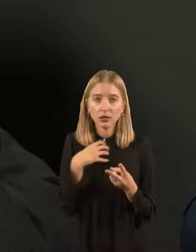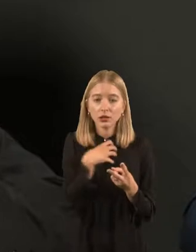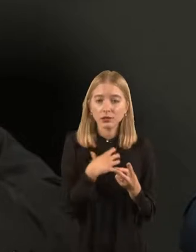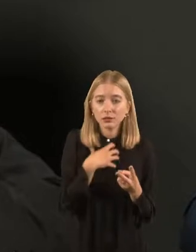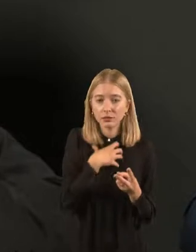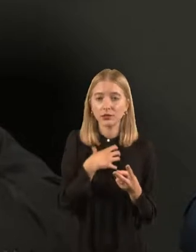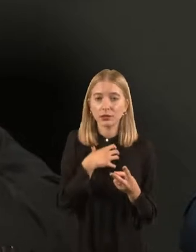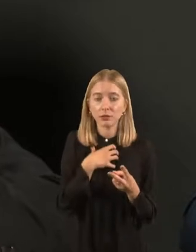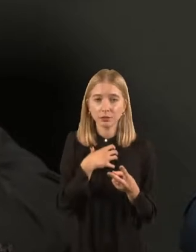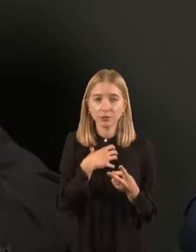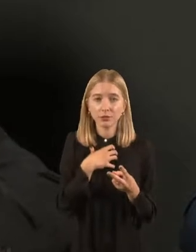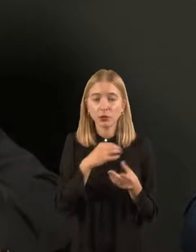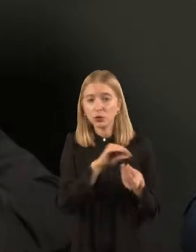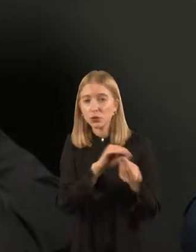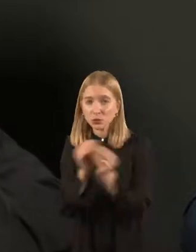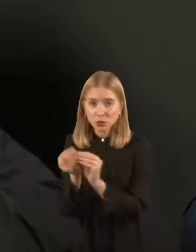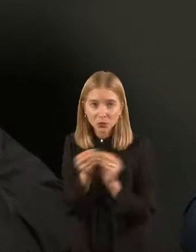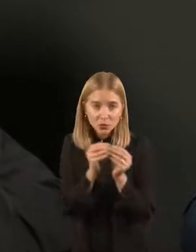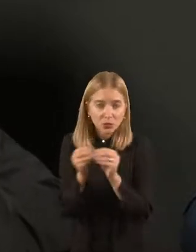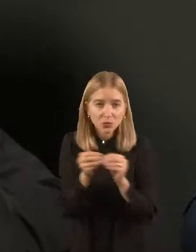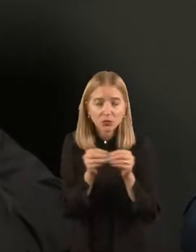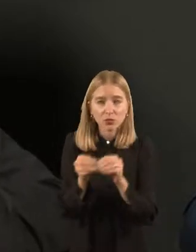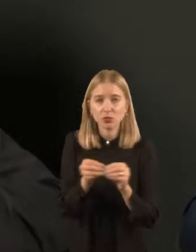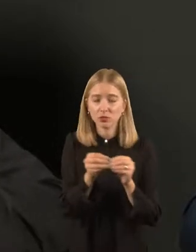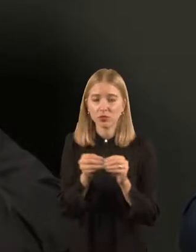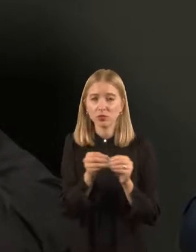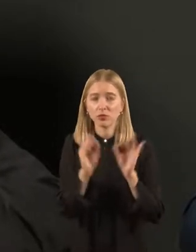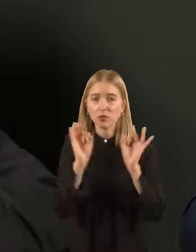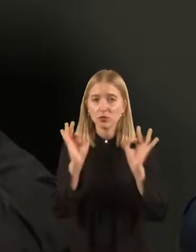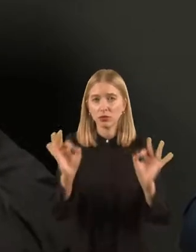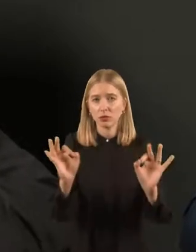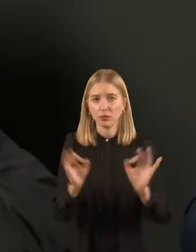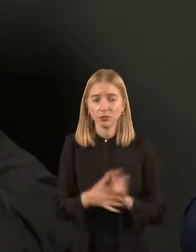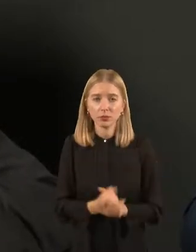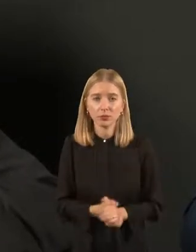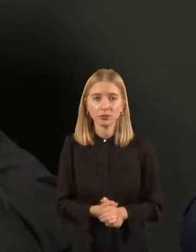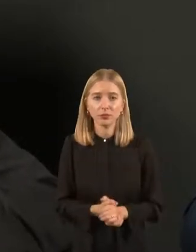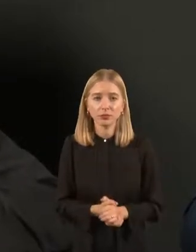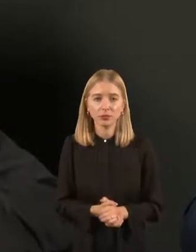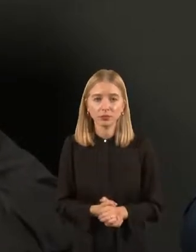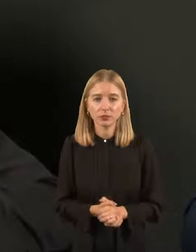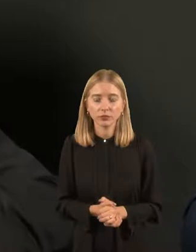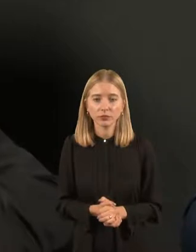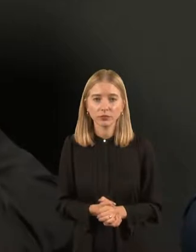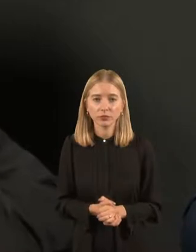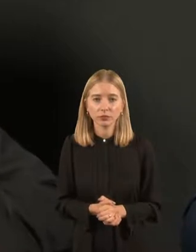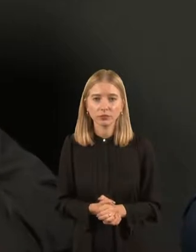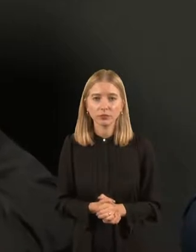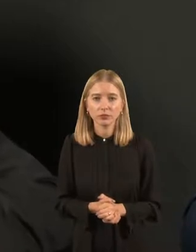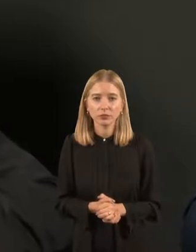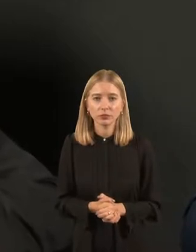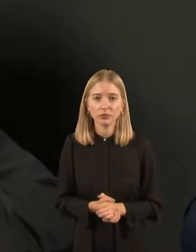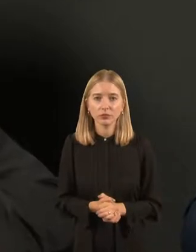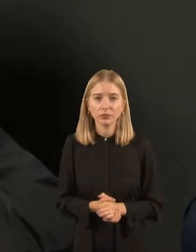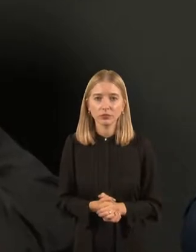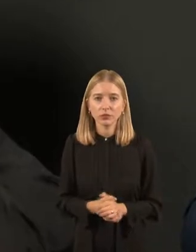lives. You have to increase the death rate of diesel vehicles as soon as